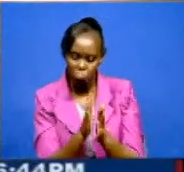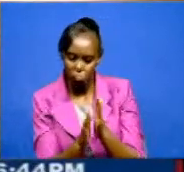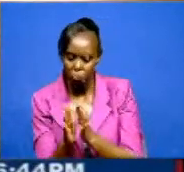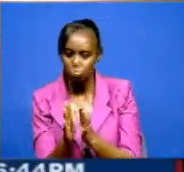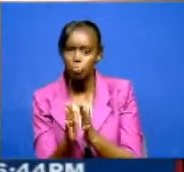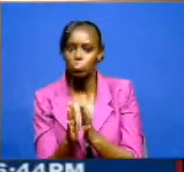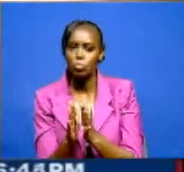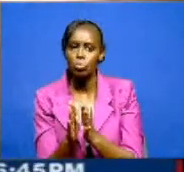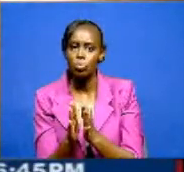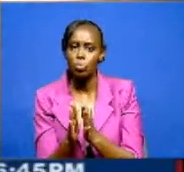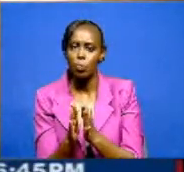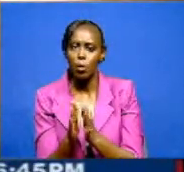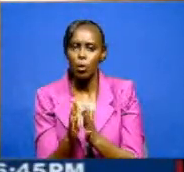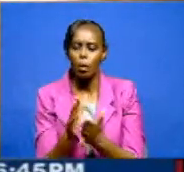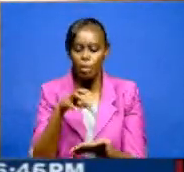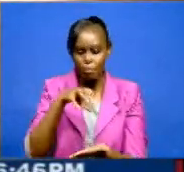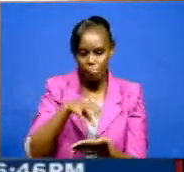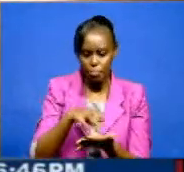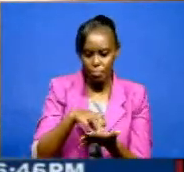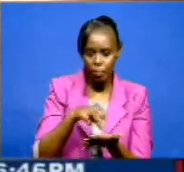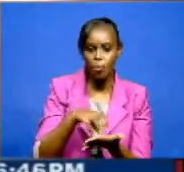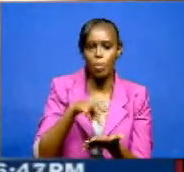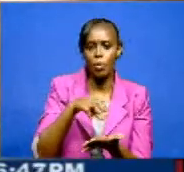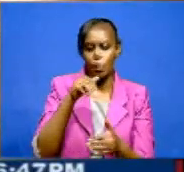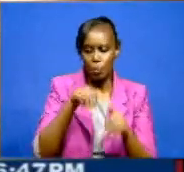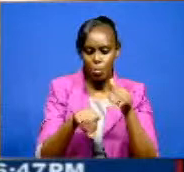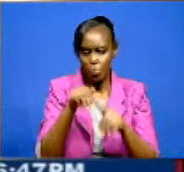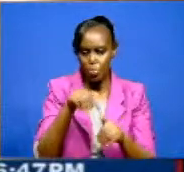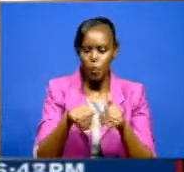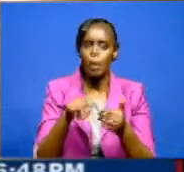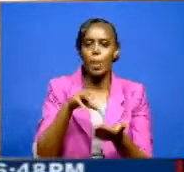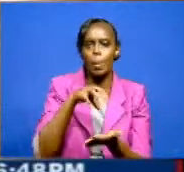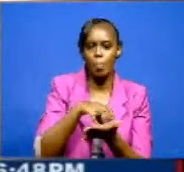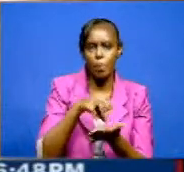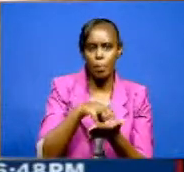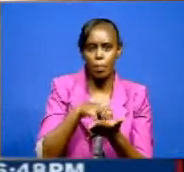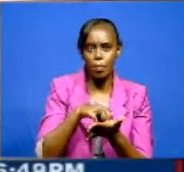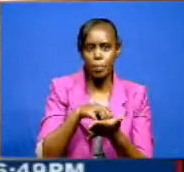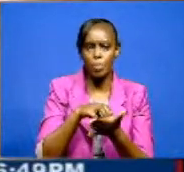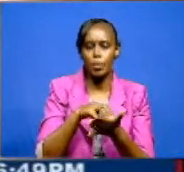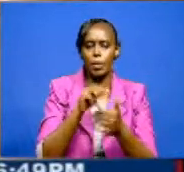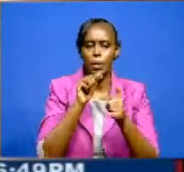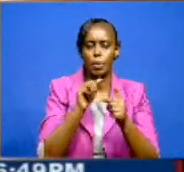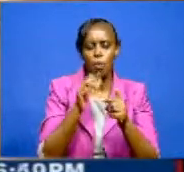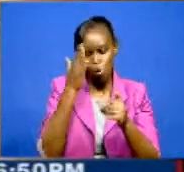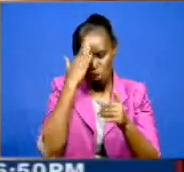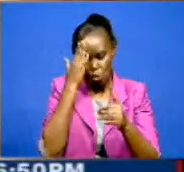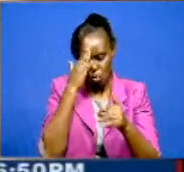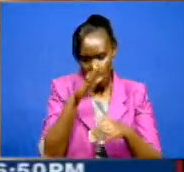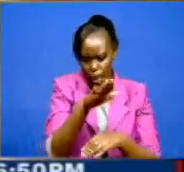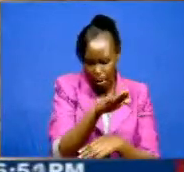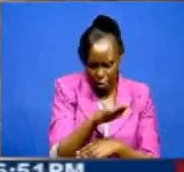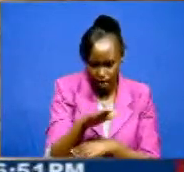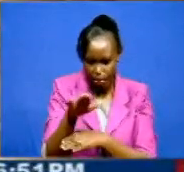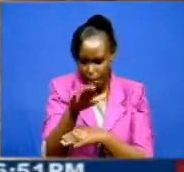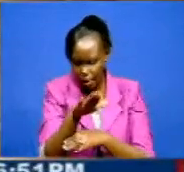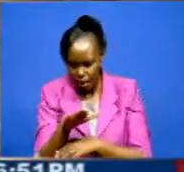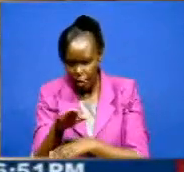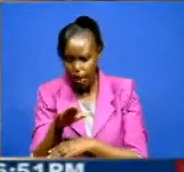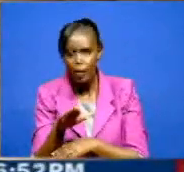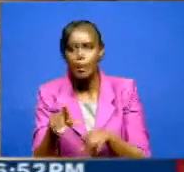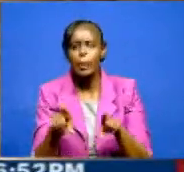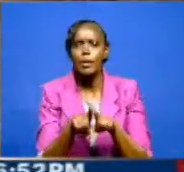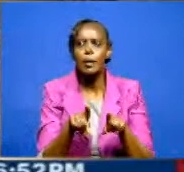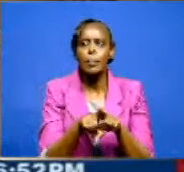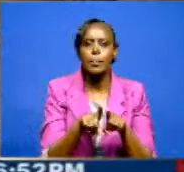polling stations, demarcations of wards and constituencies, okay, we need to know. Okay. I think you